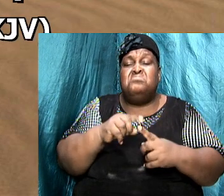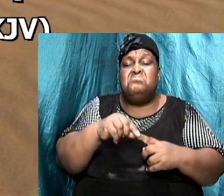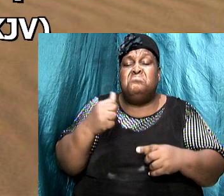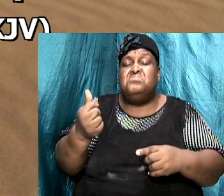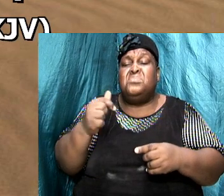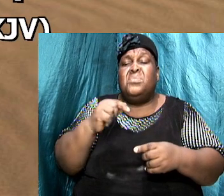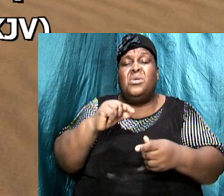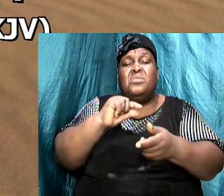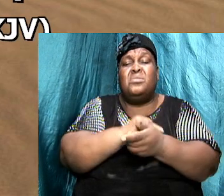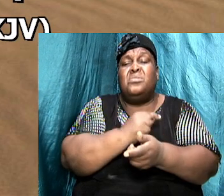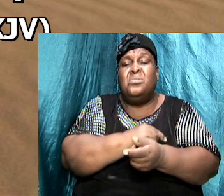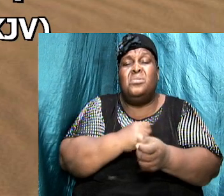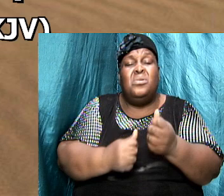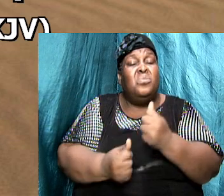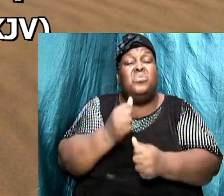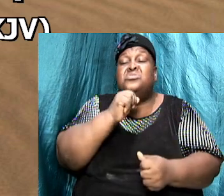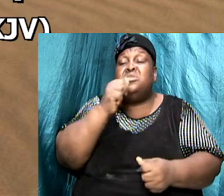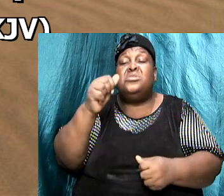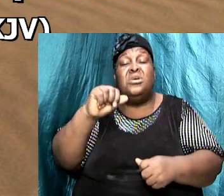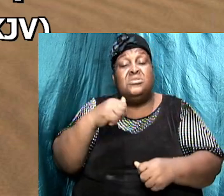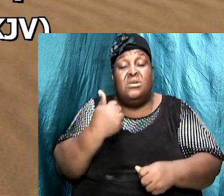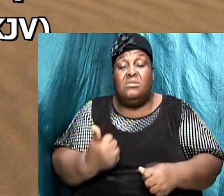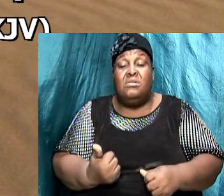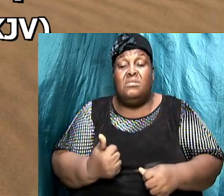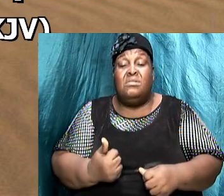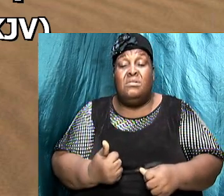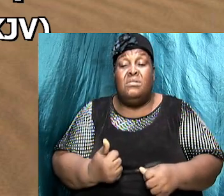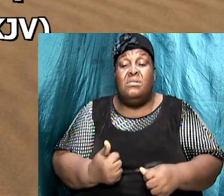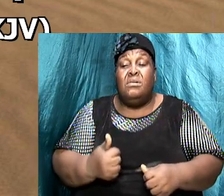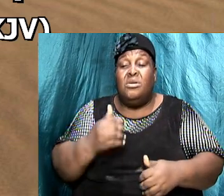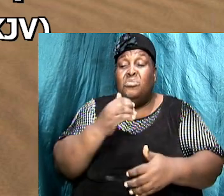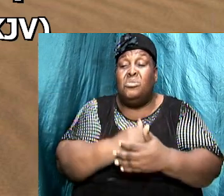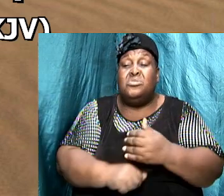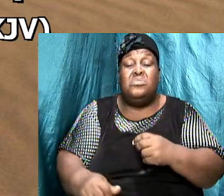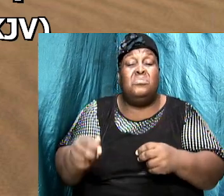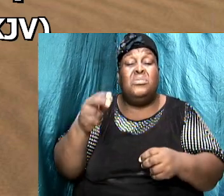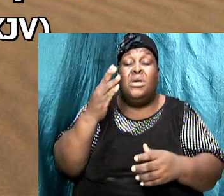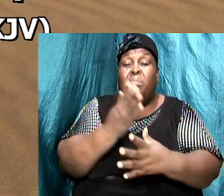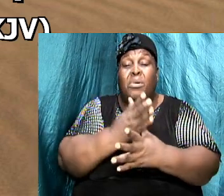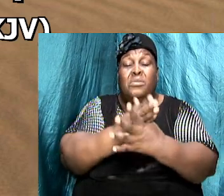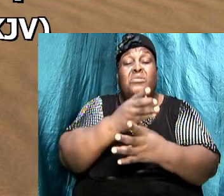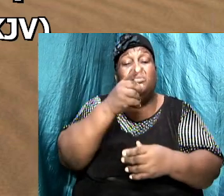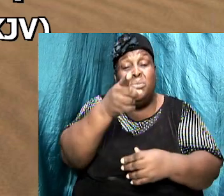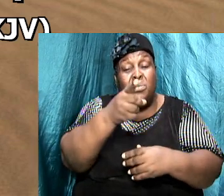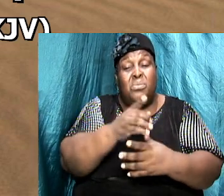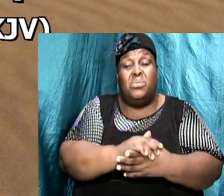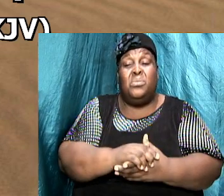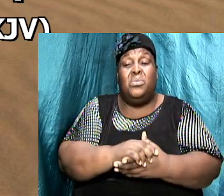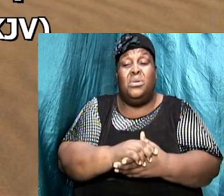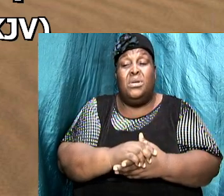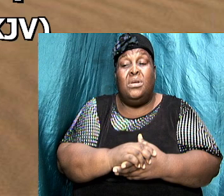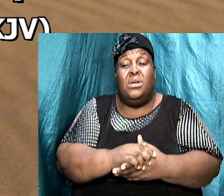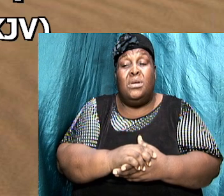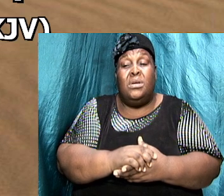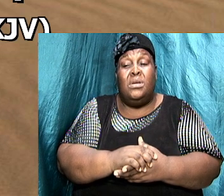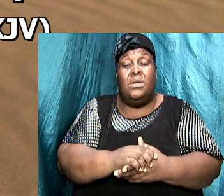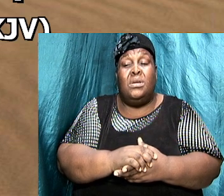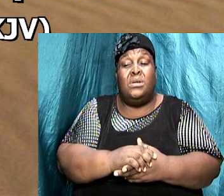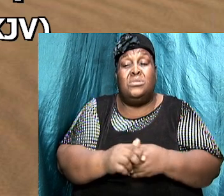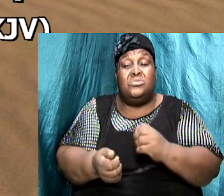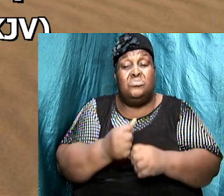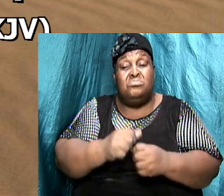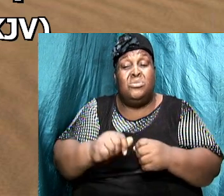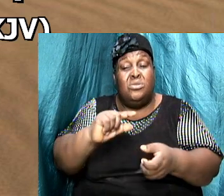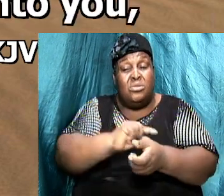which is not another, but there be some that trouble you and would pervert the gospel of